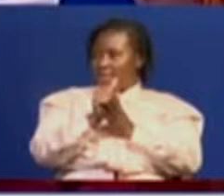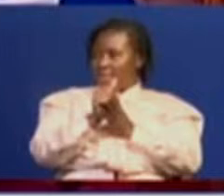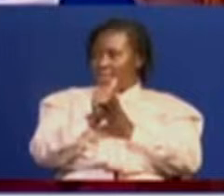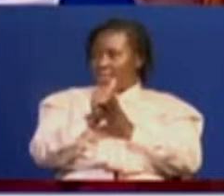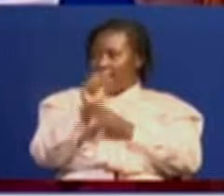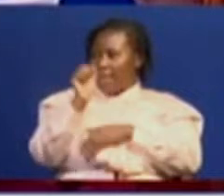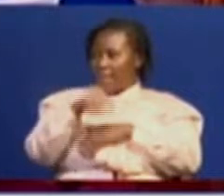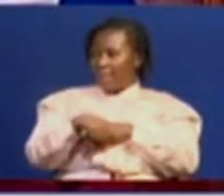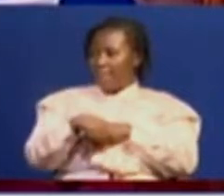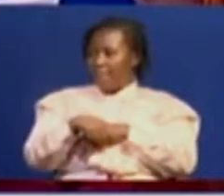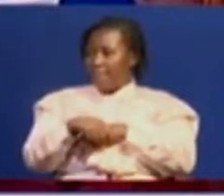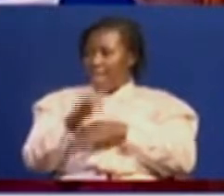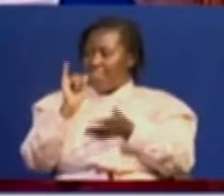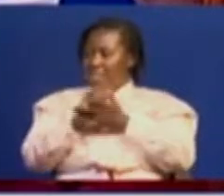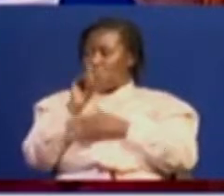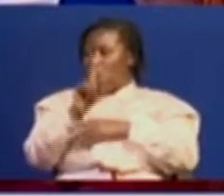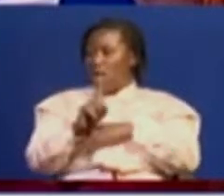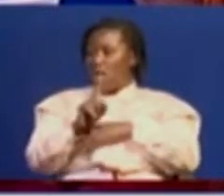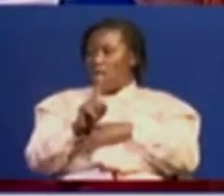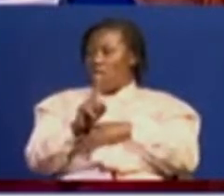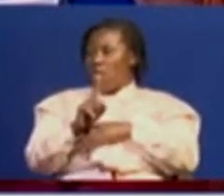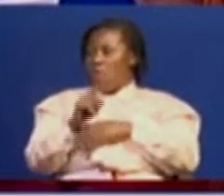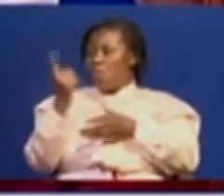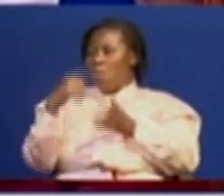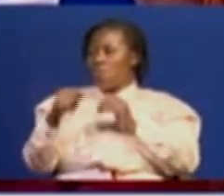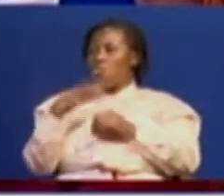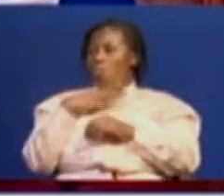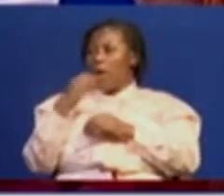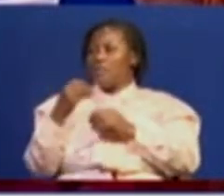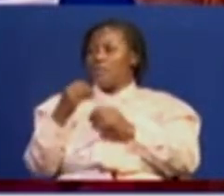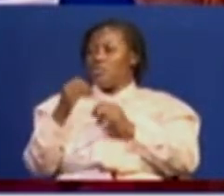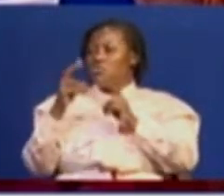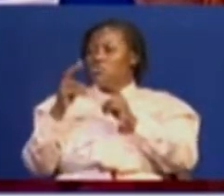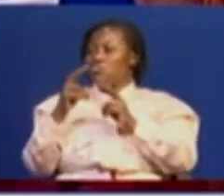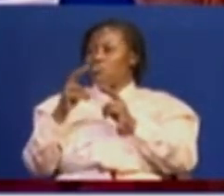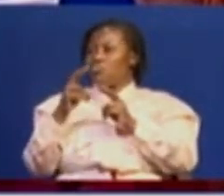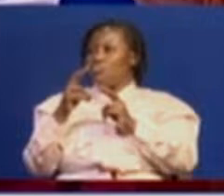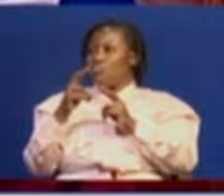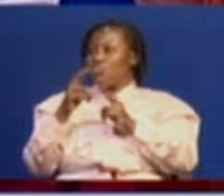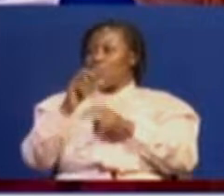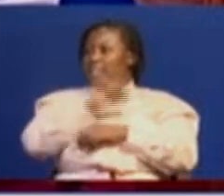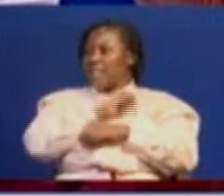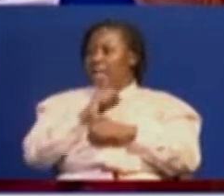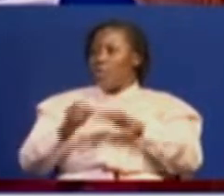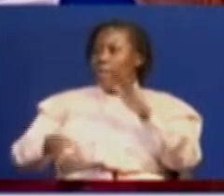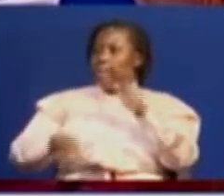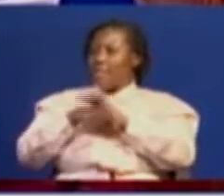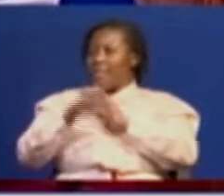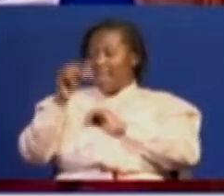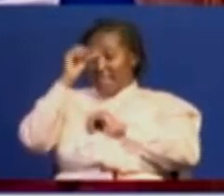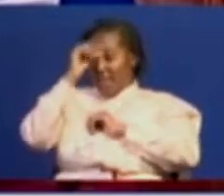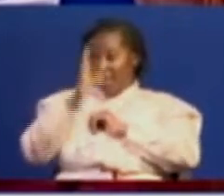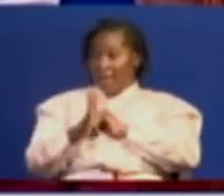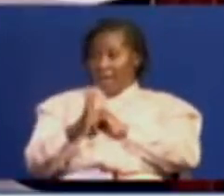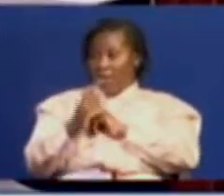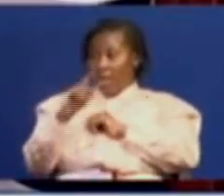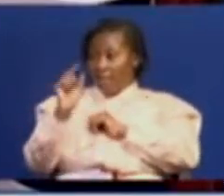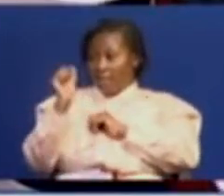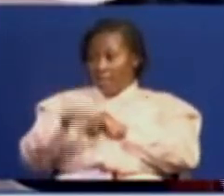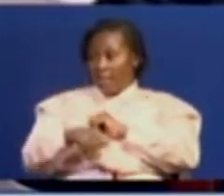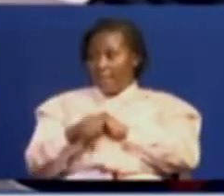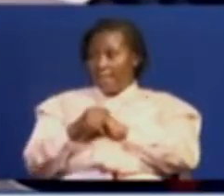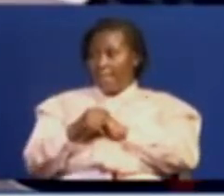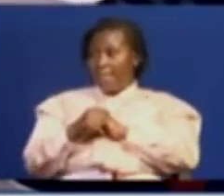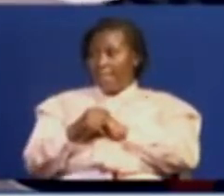Kawira. Yes? Yes. That is one of the grounds that you want to move the Senate to impeach the governor on, correct?